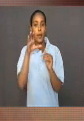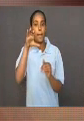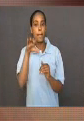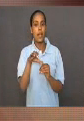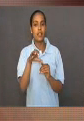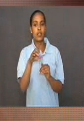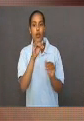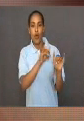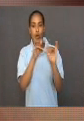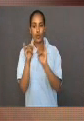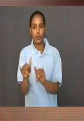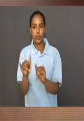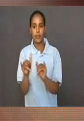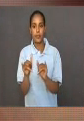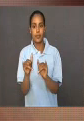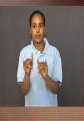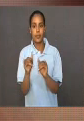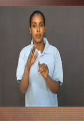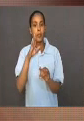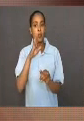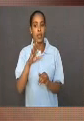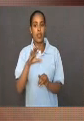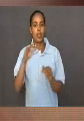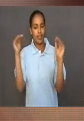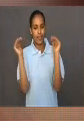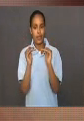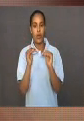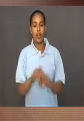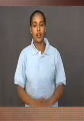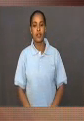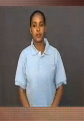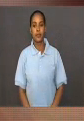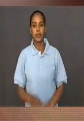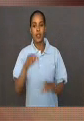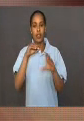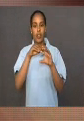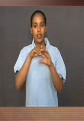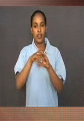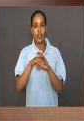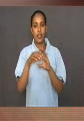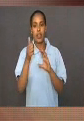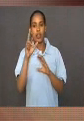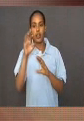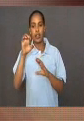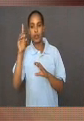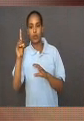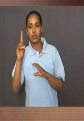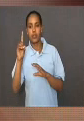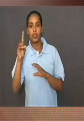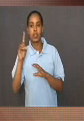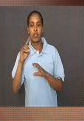must also be equal. In a redox